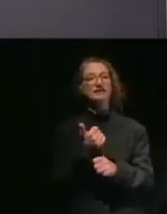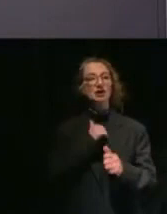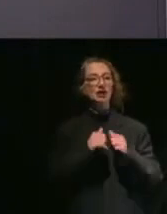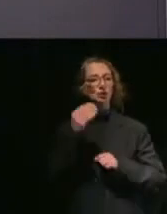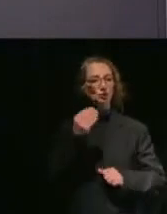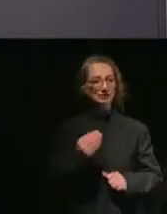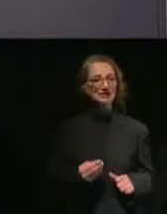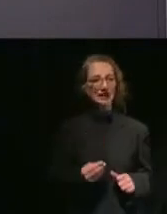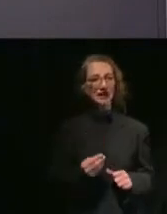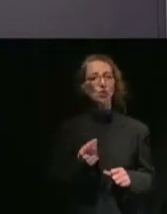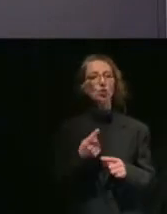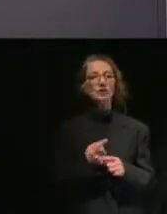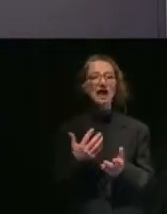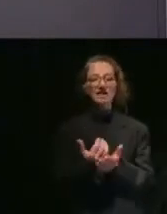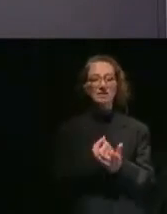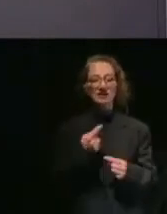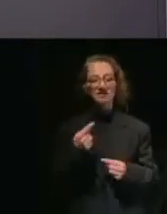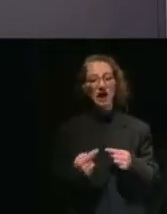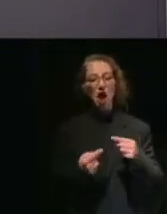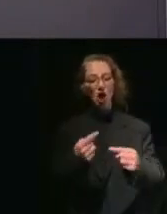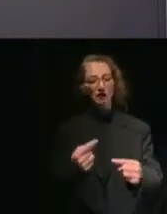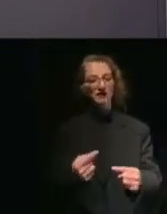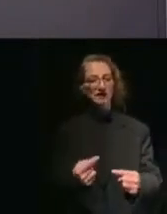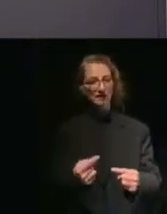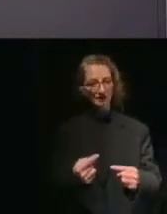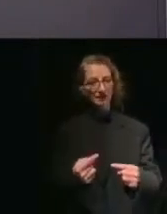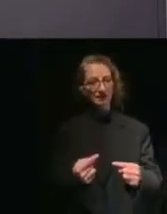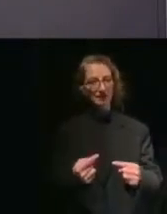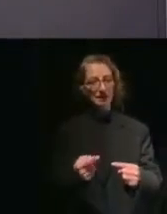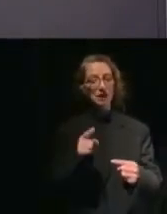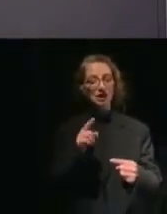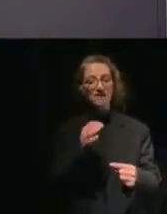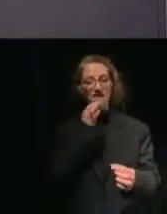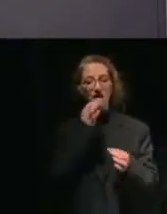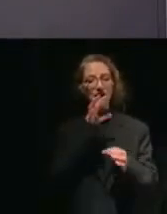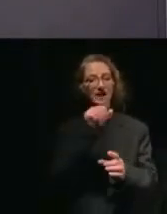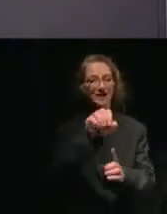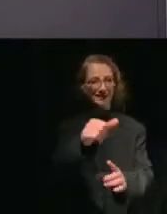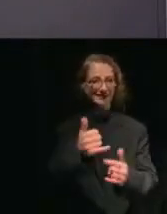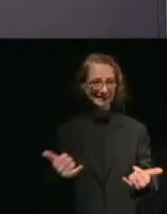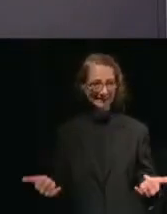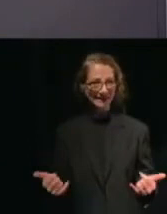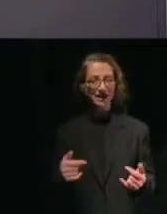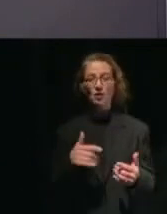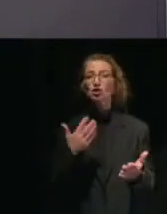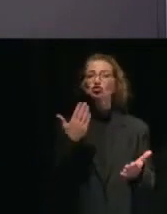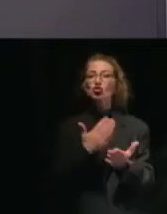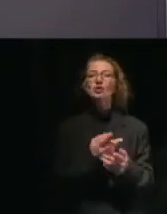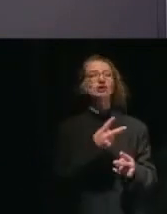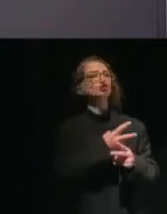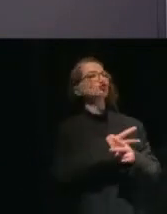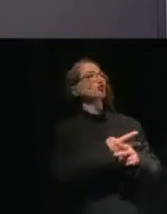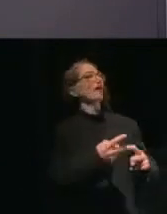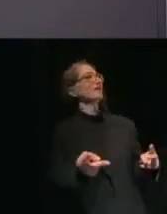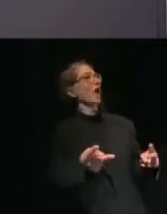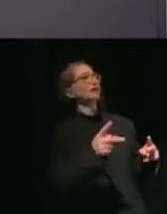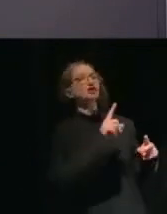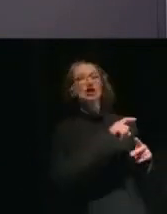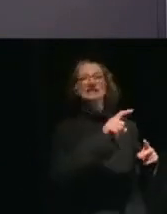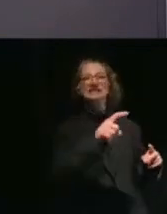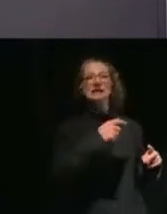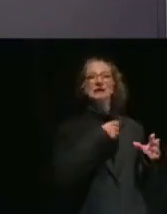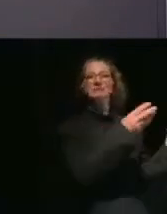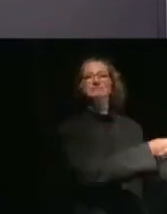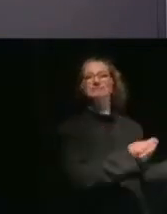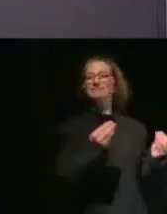We can't work here with standardized statistical forms. It's very few people